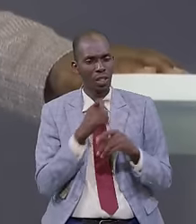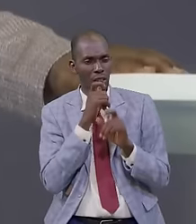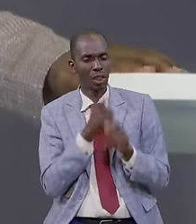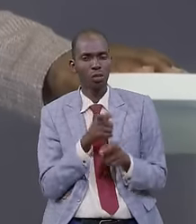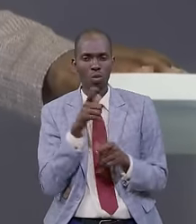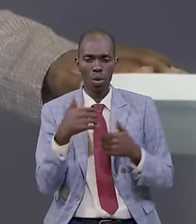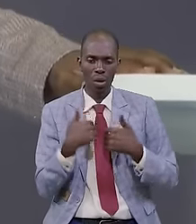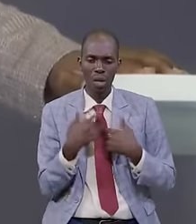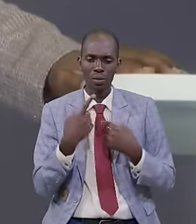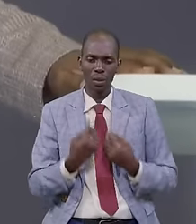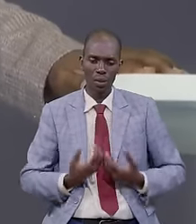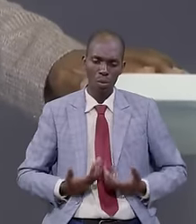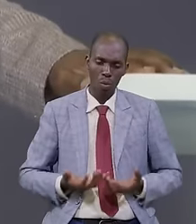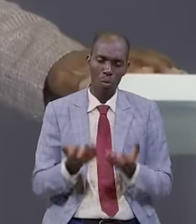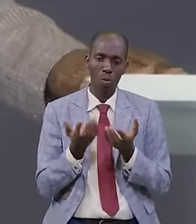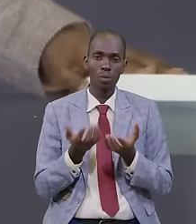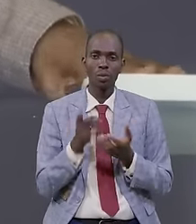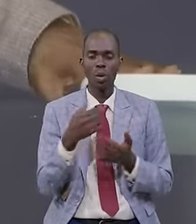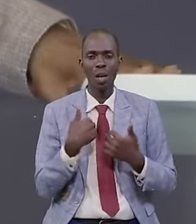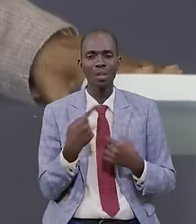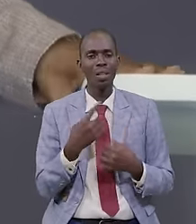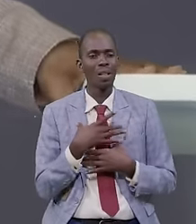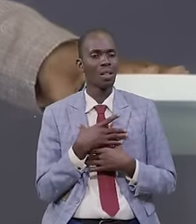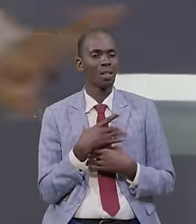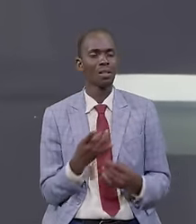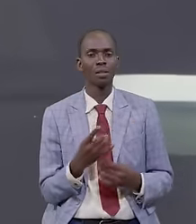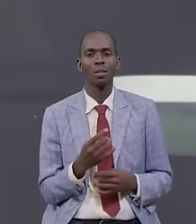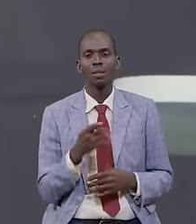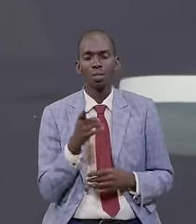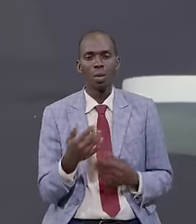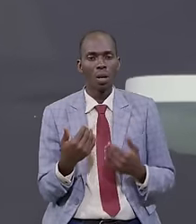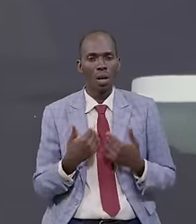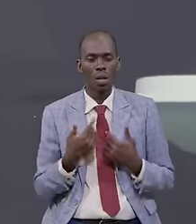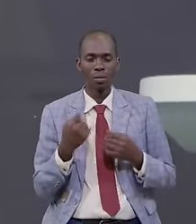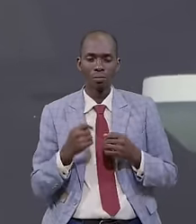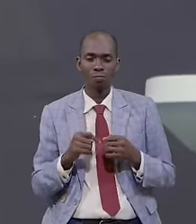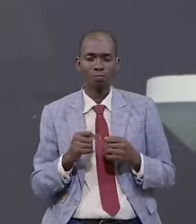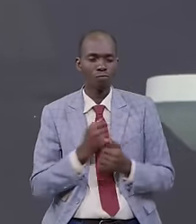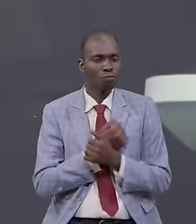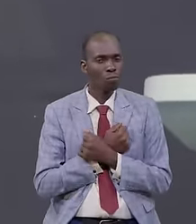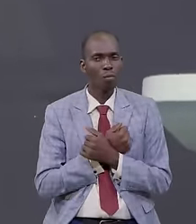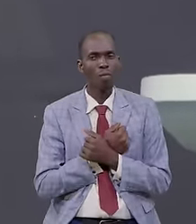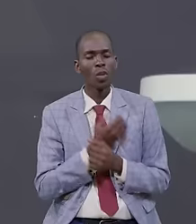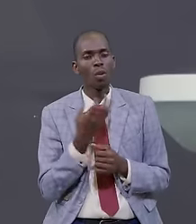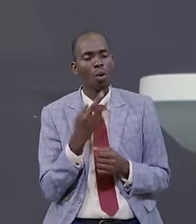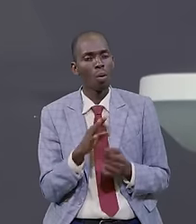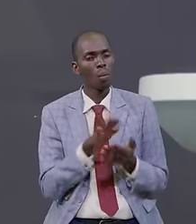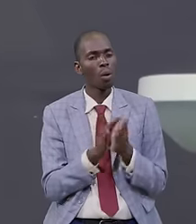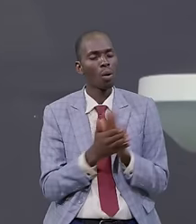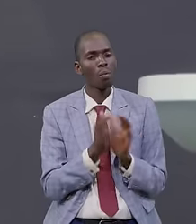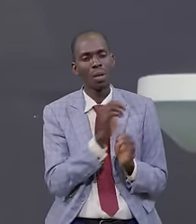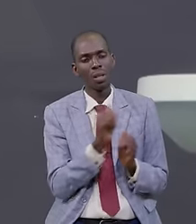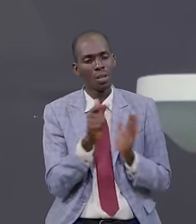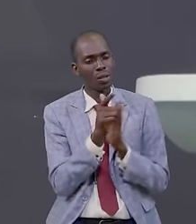desire, the liking, and the leaning is on the side of being a lawyer. That's your